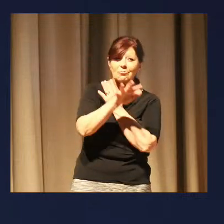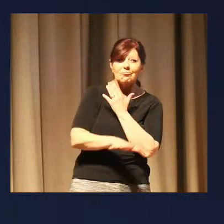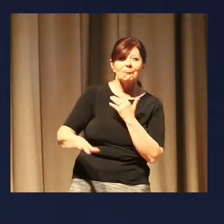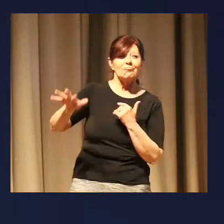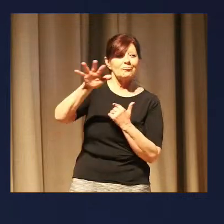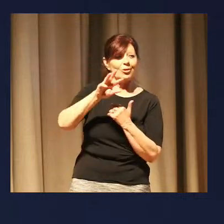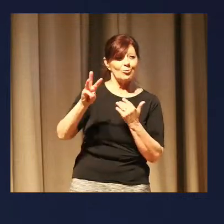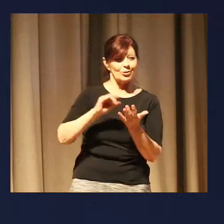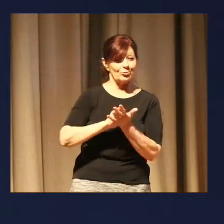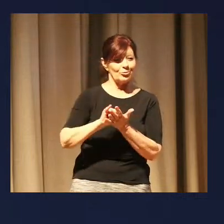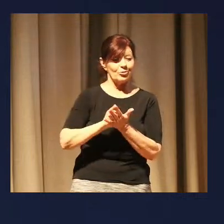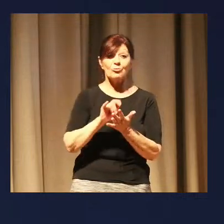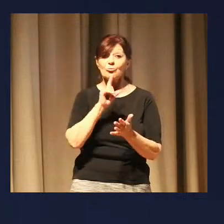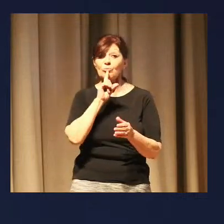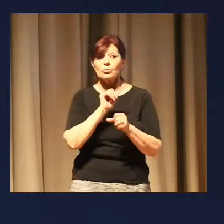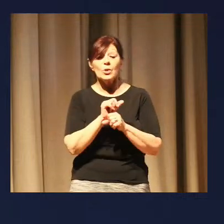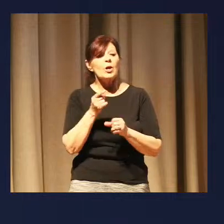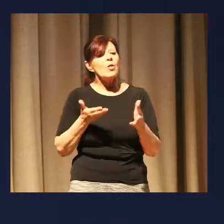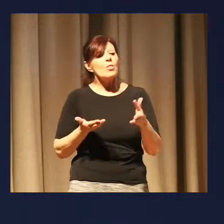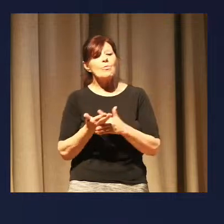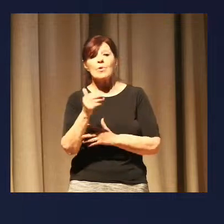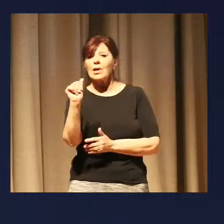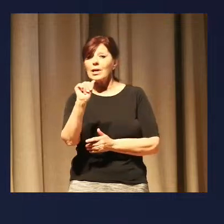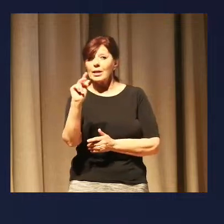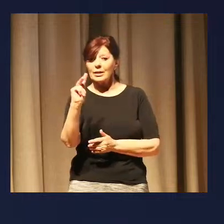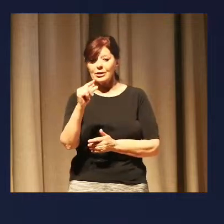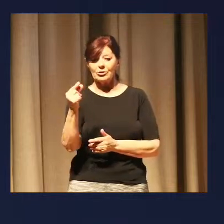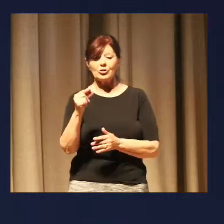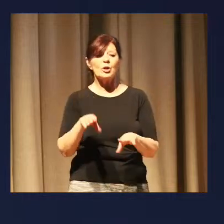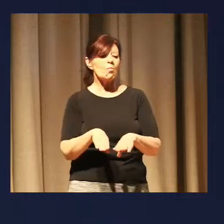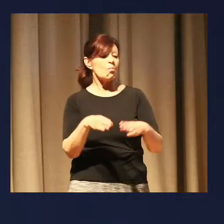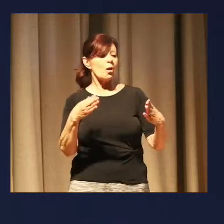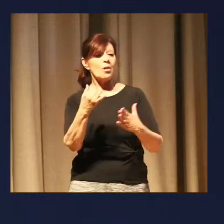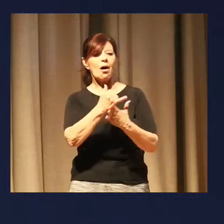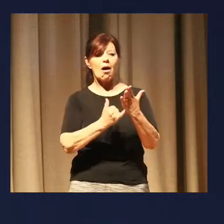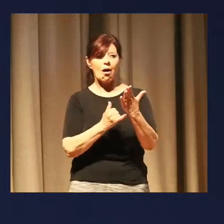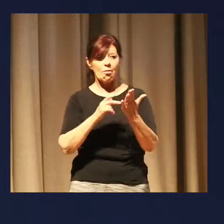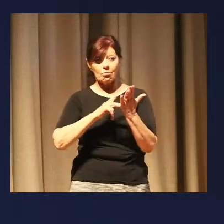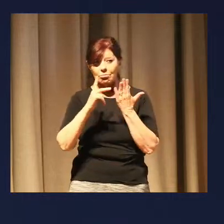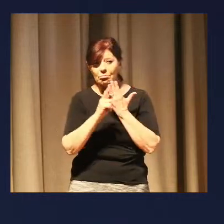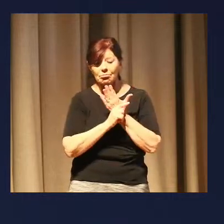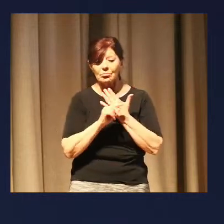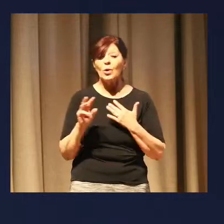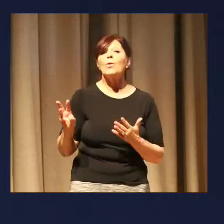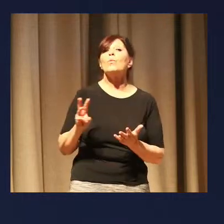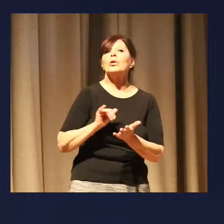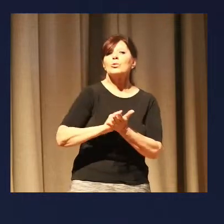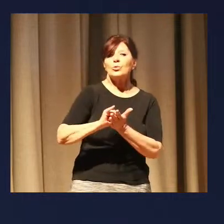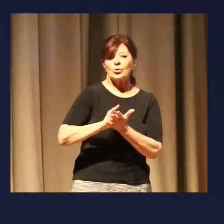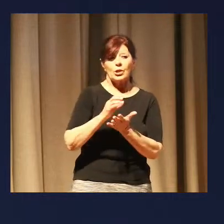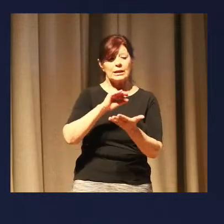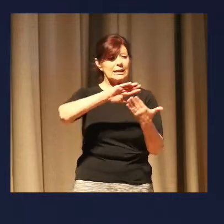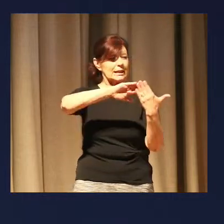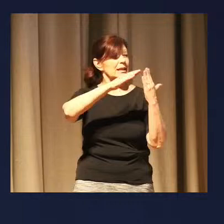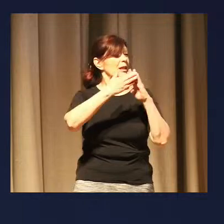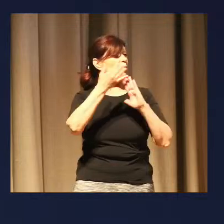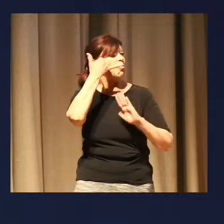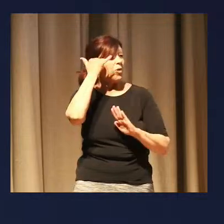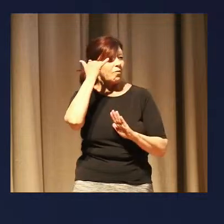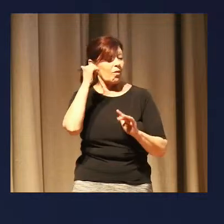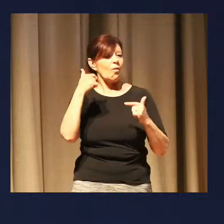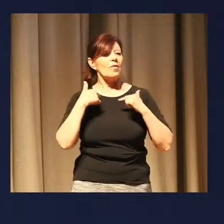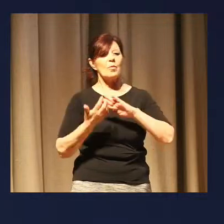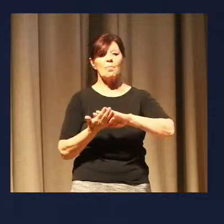York. In fact, through the AKG's public art initiative, Western New York and the city of Buffalo